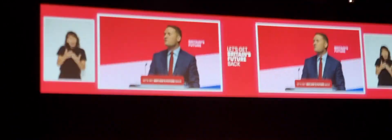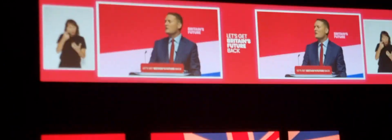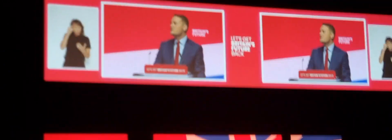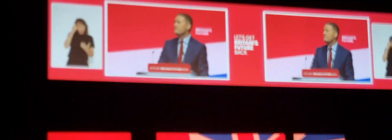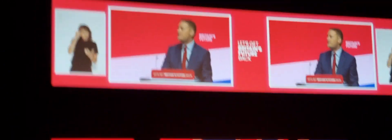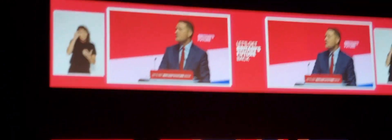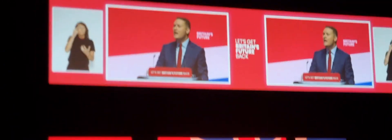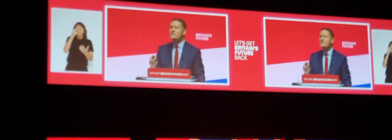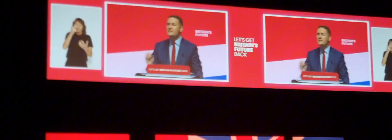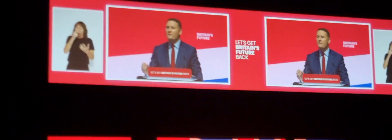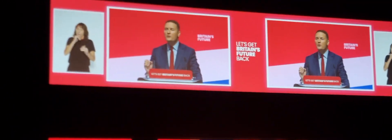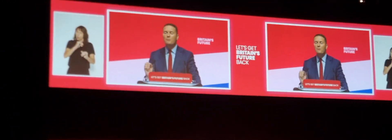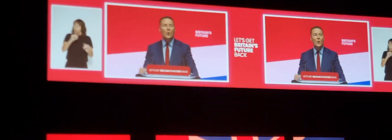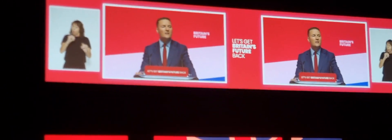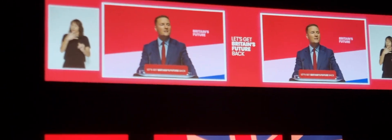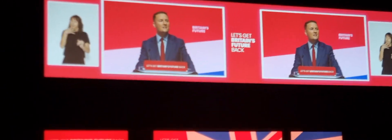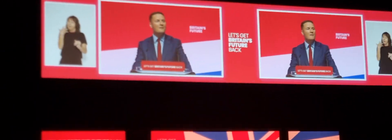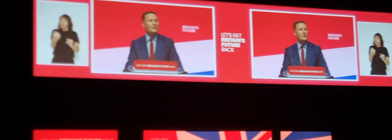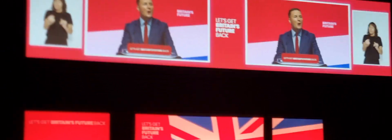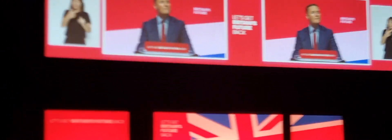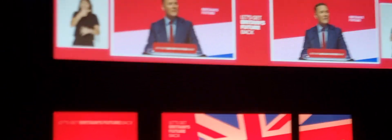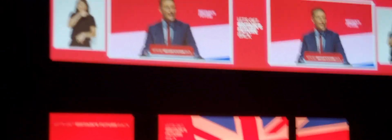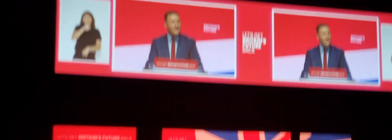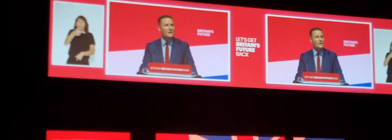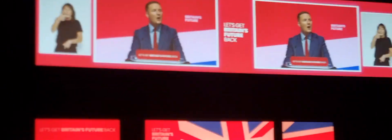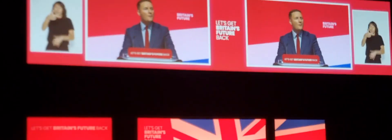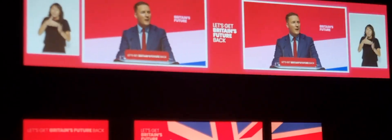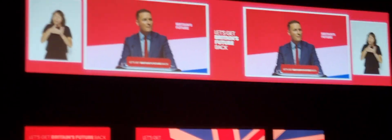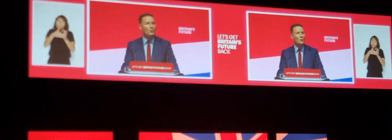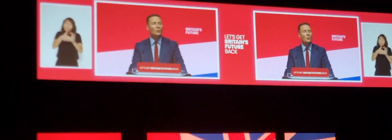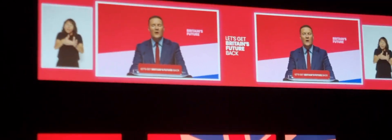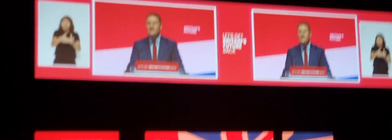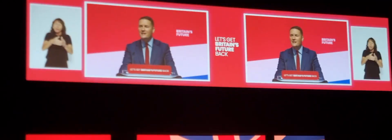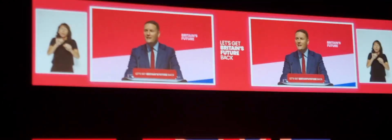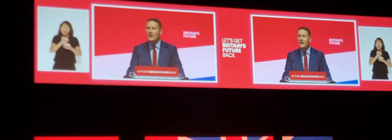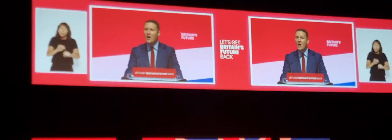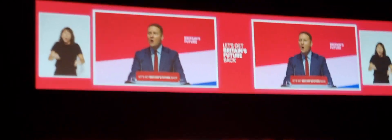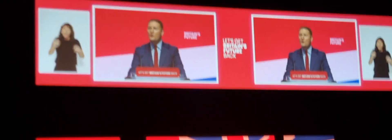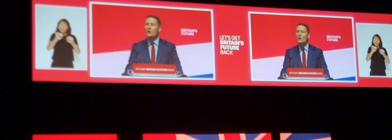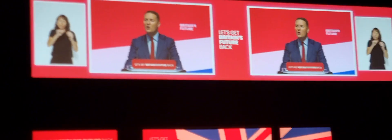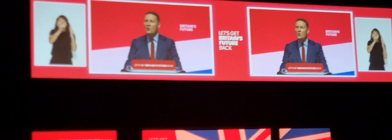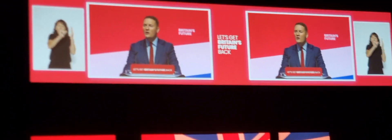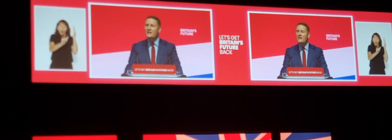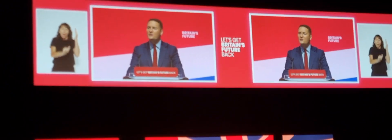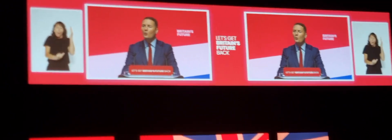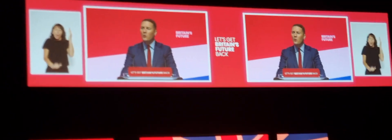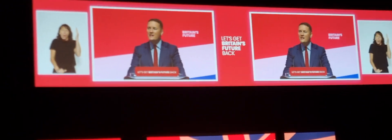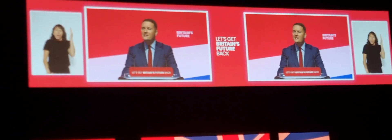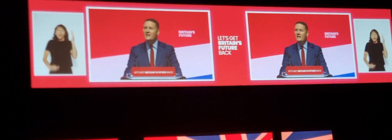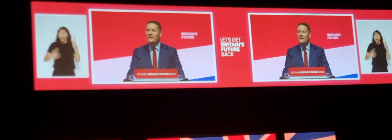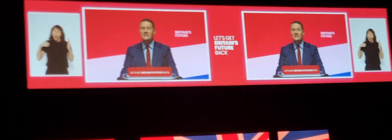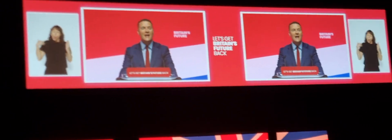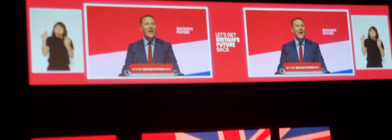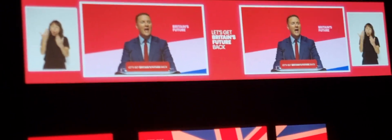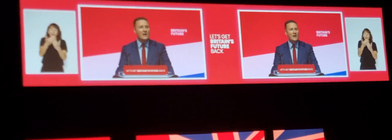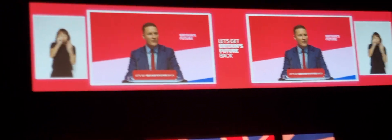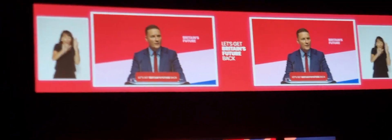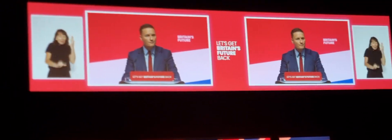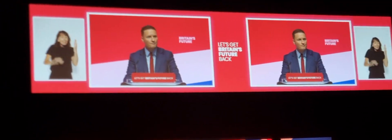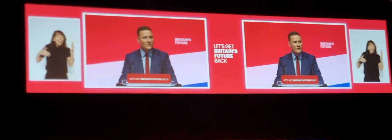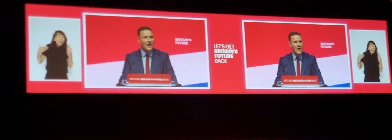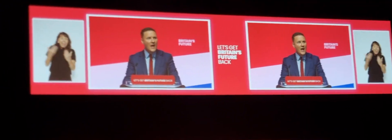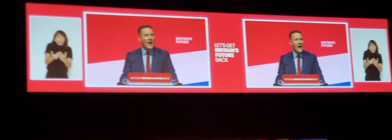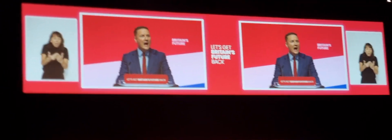Crisis in front of us. 7.7 million people waiting. The longest waiting list